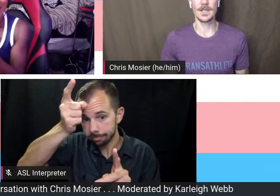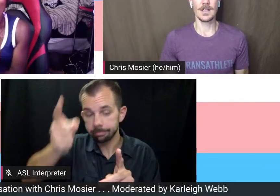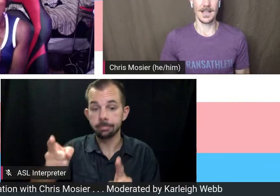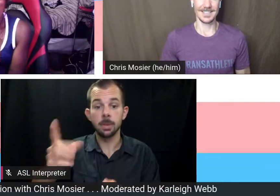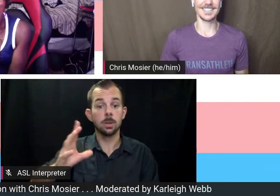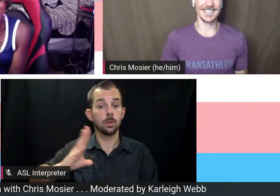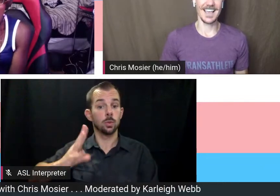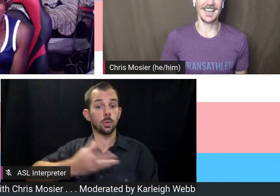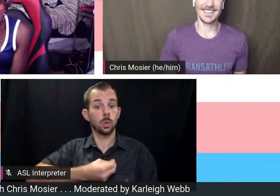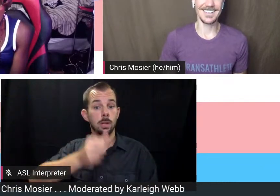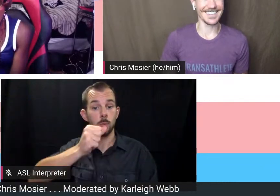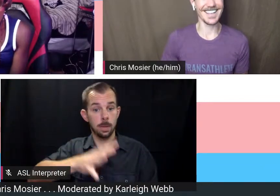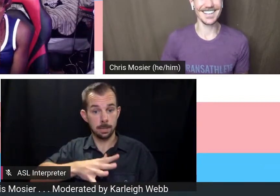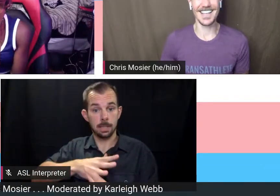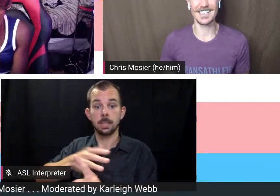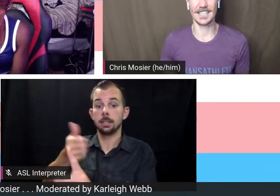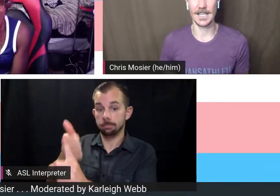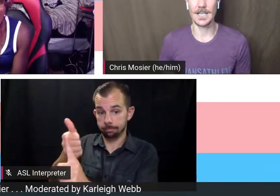period. And